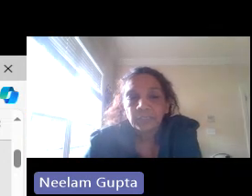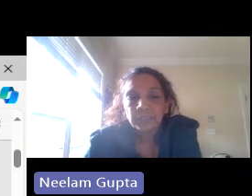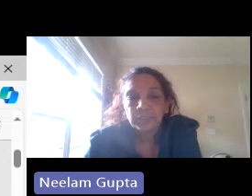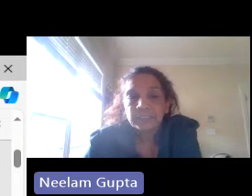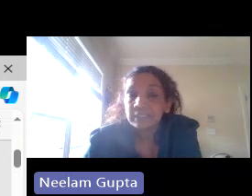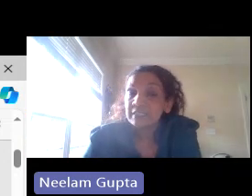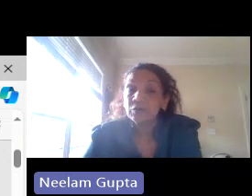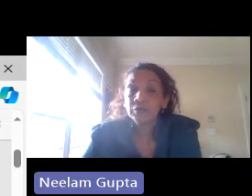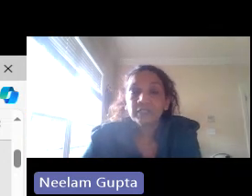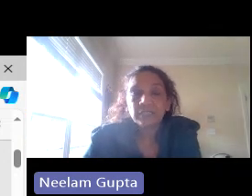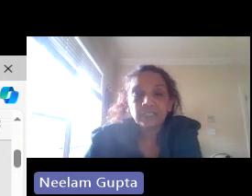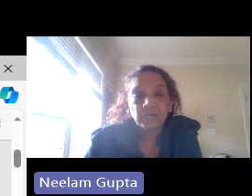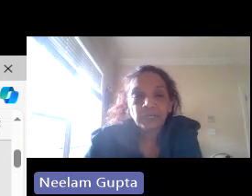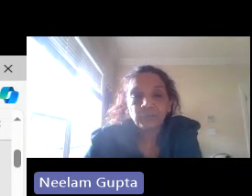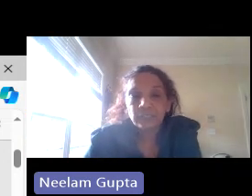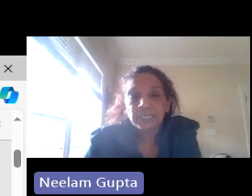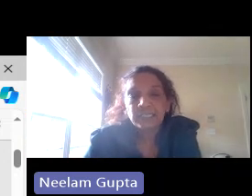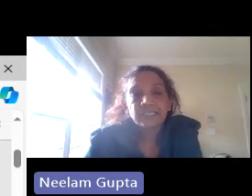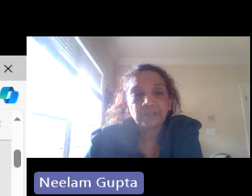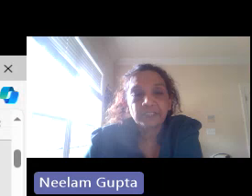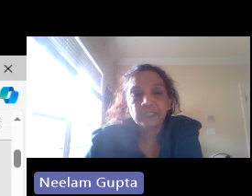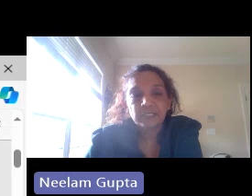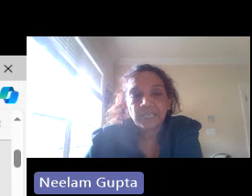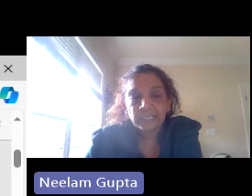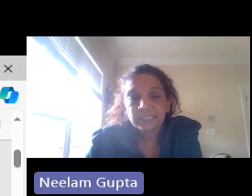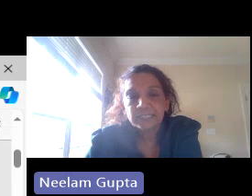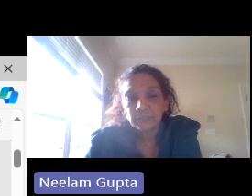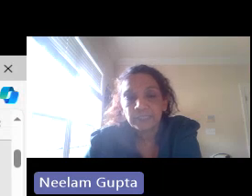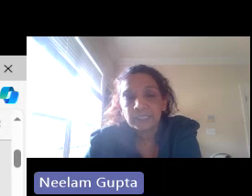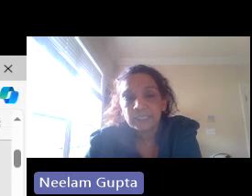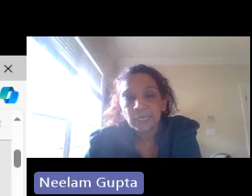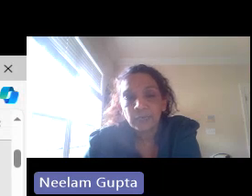here. There's a great one,